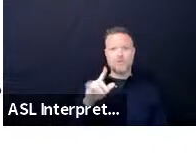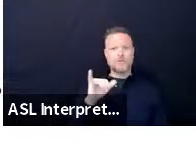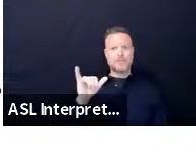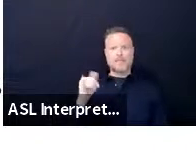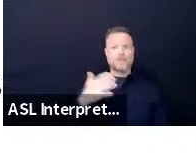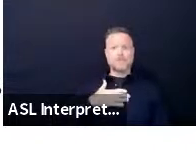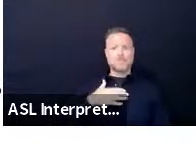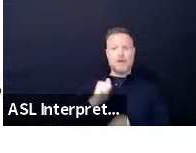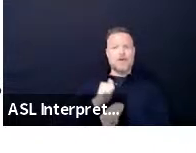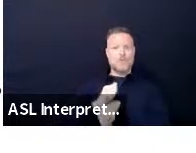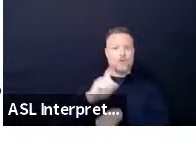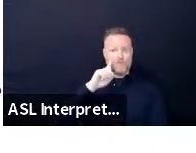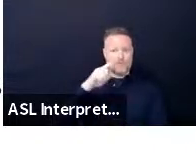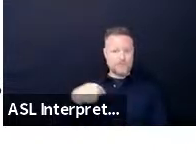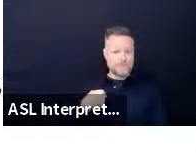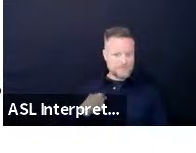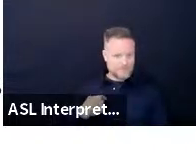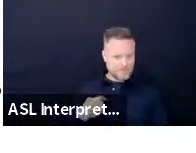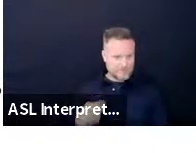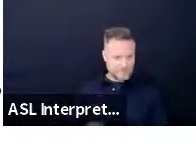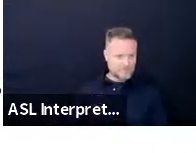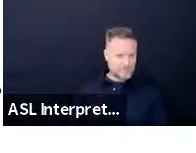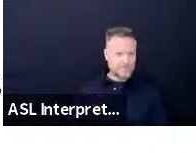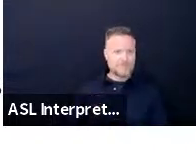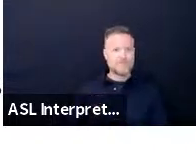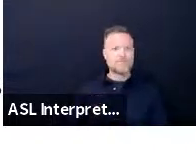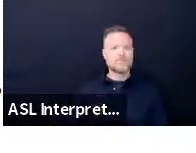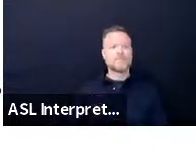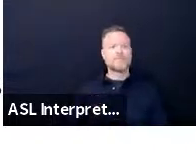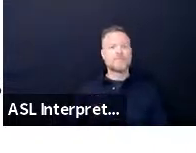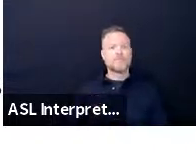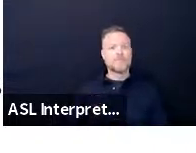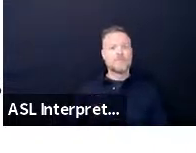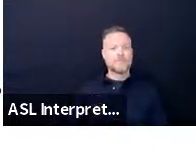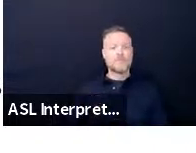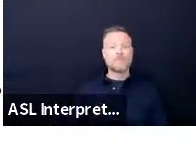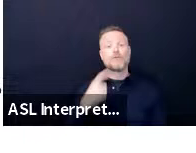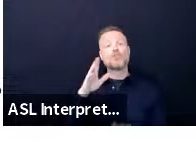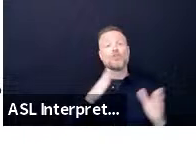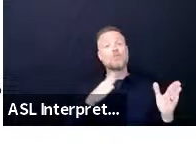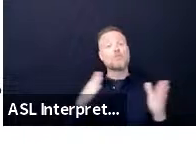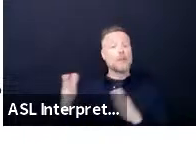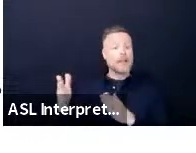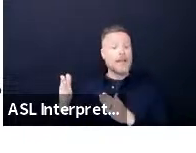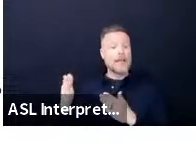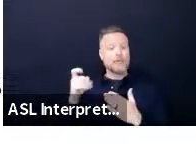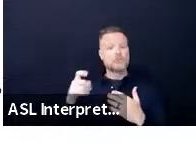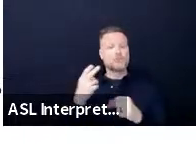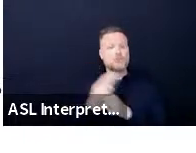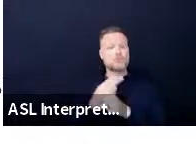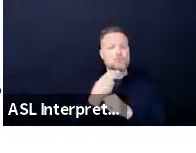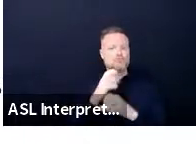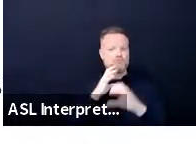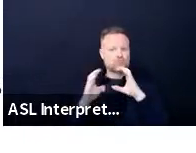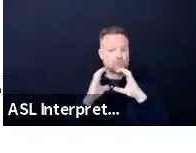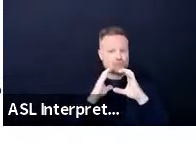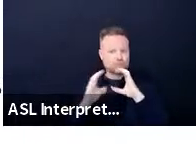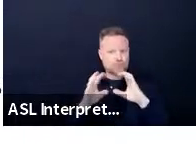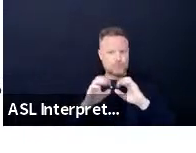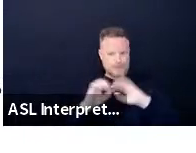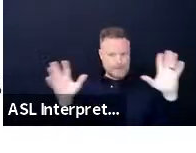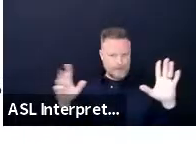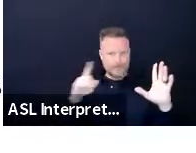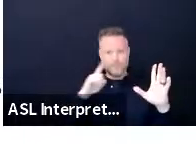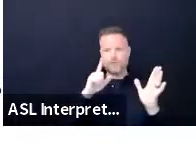me. You should, when you do your planning, plan for communication and make sure that you include